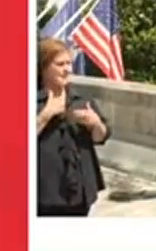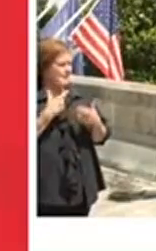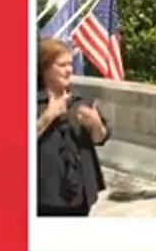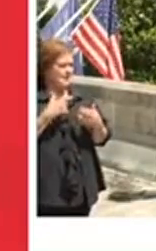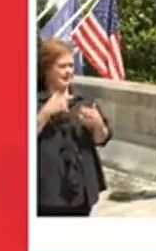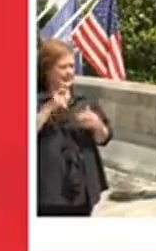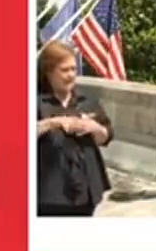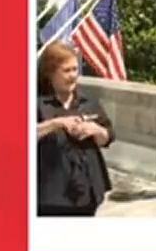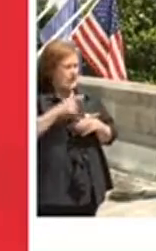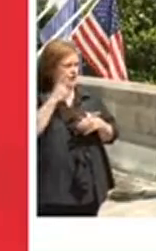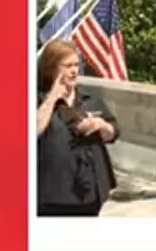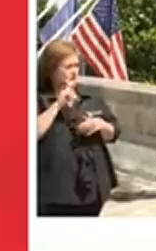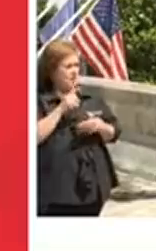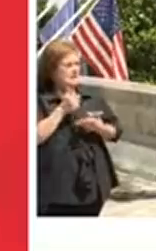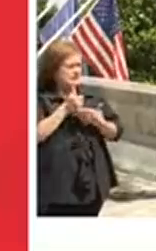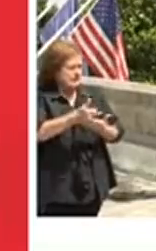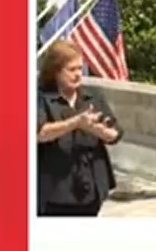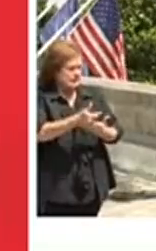event.